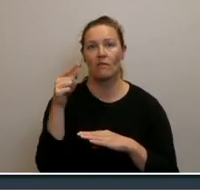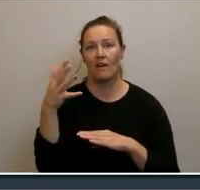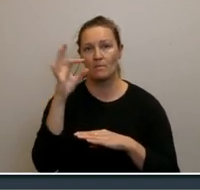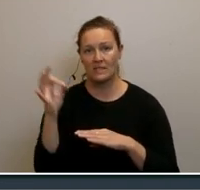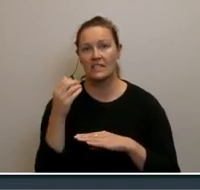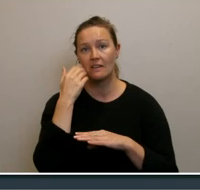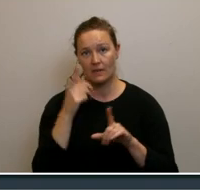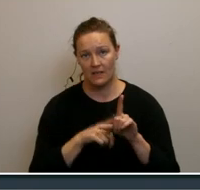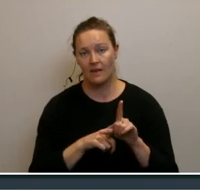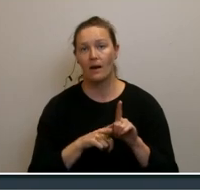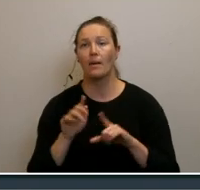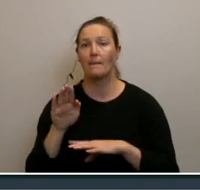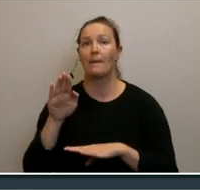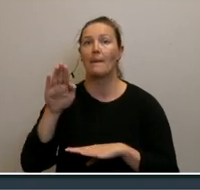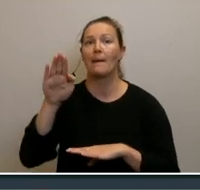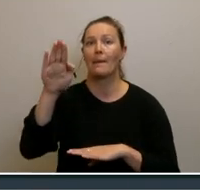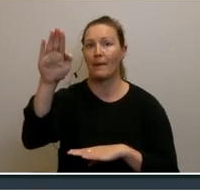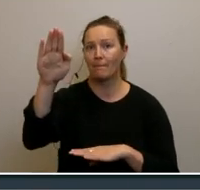2.5% rate